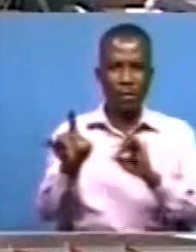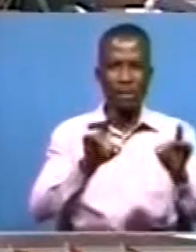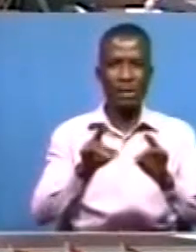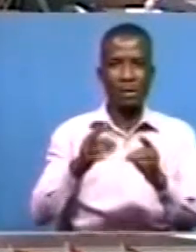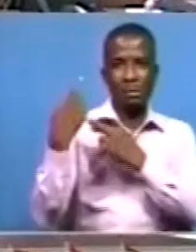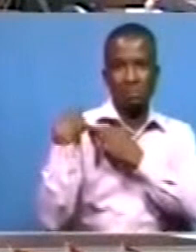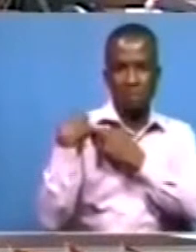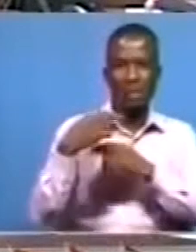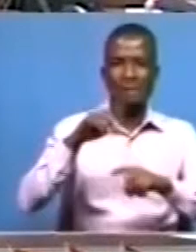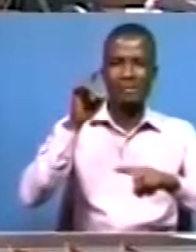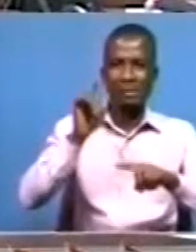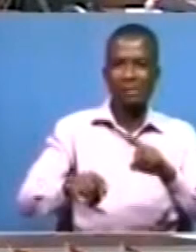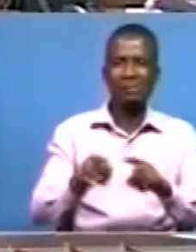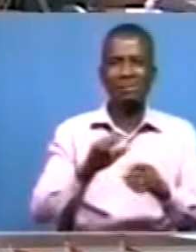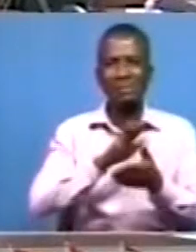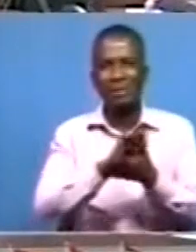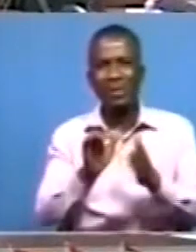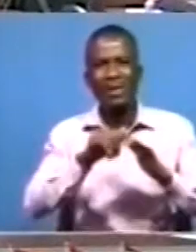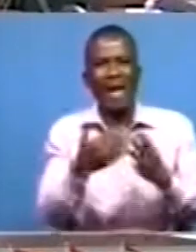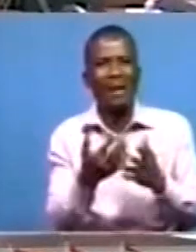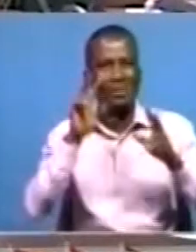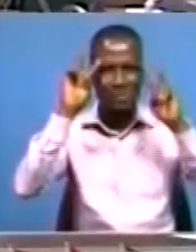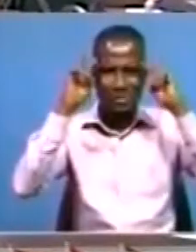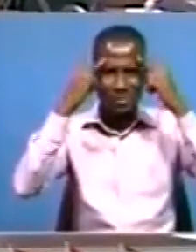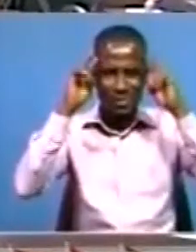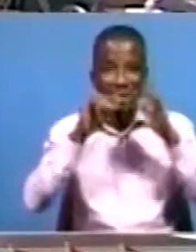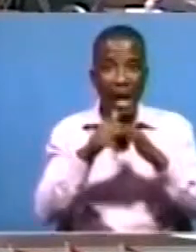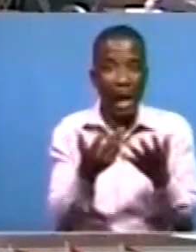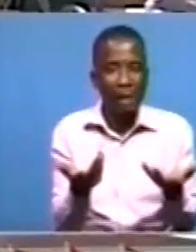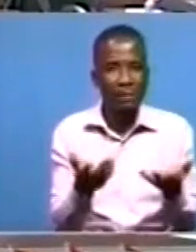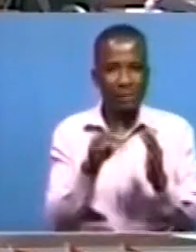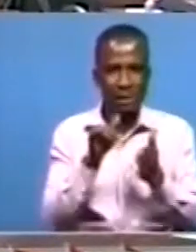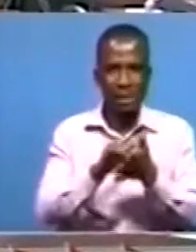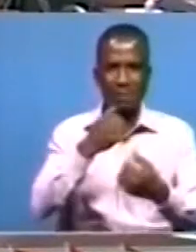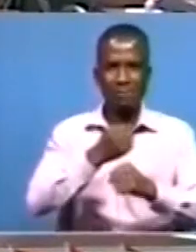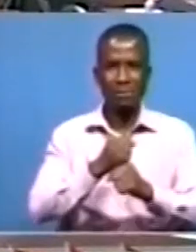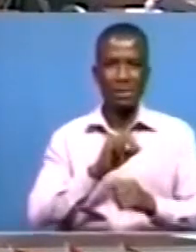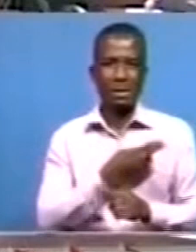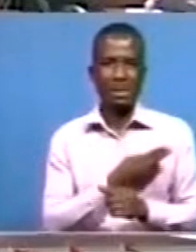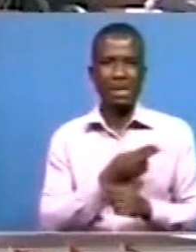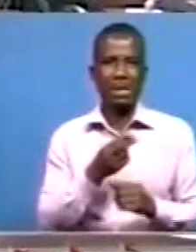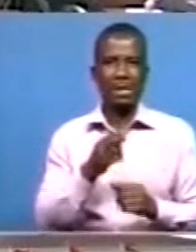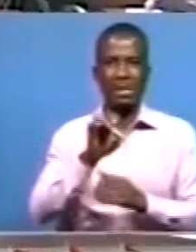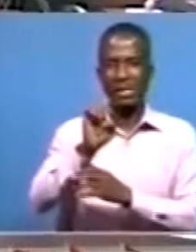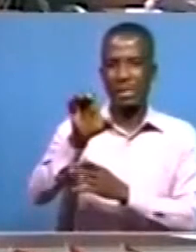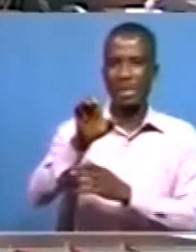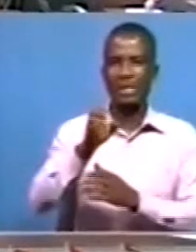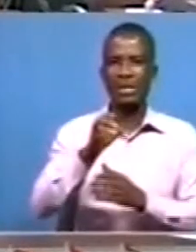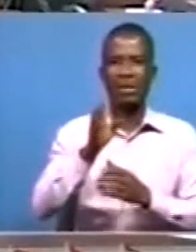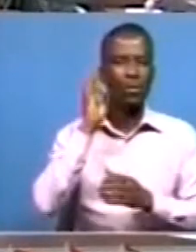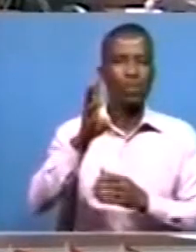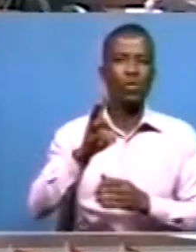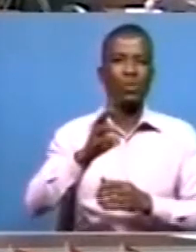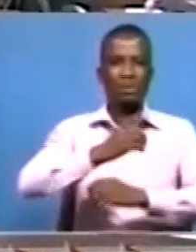depositions cannot be construed as clear and unambiguous undertakings that could give rise to a conclusive presumption that the first respondent would